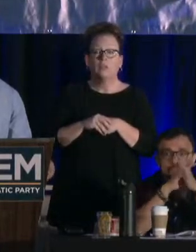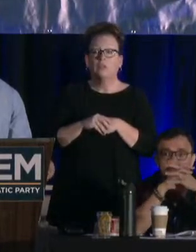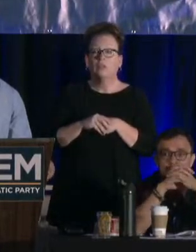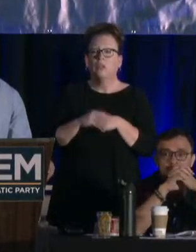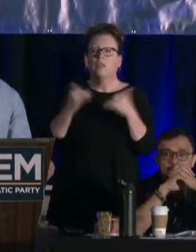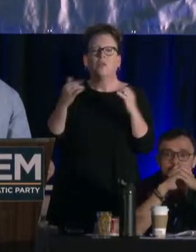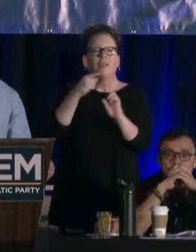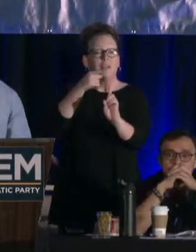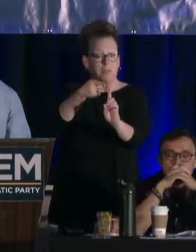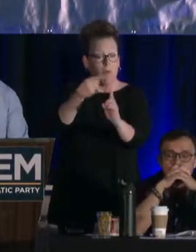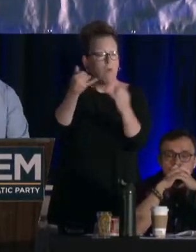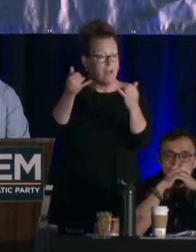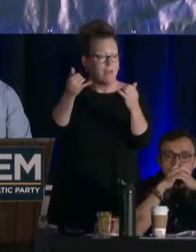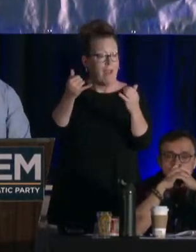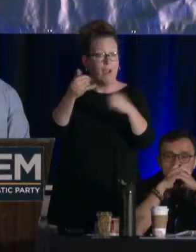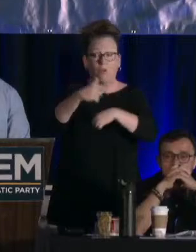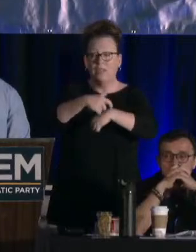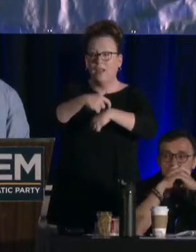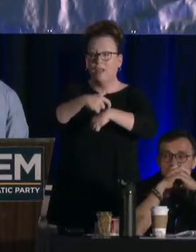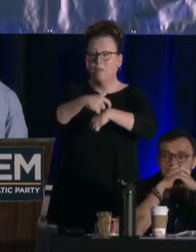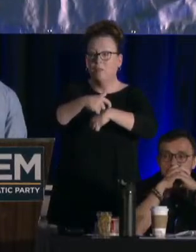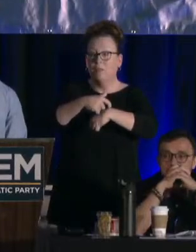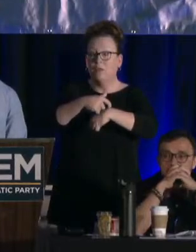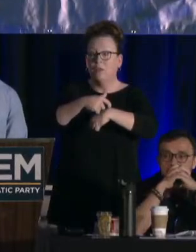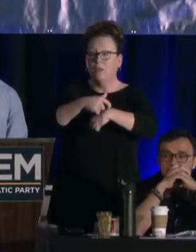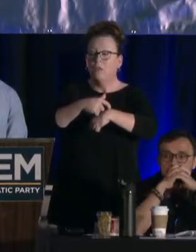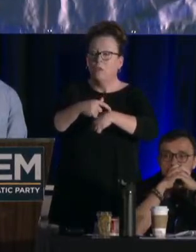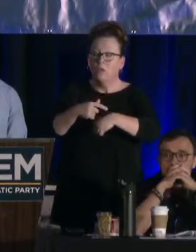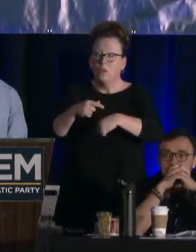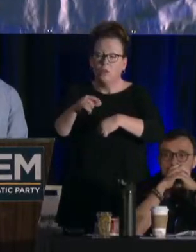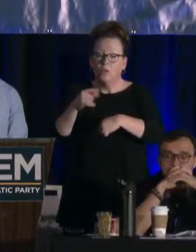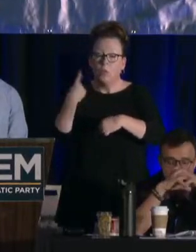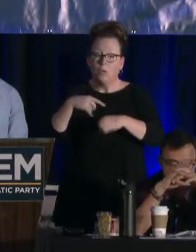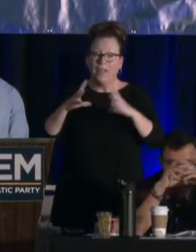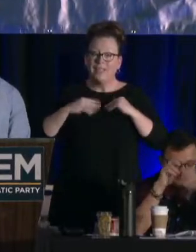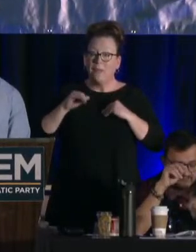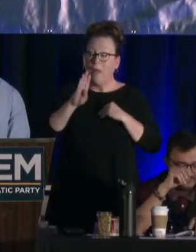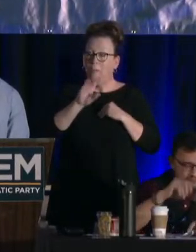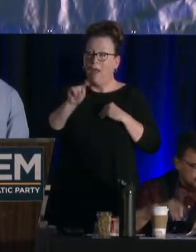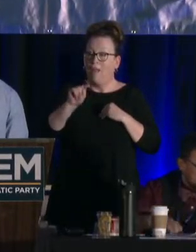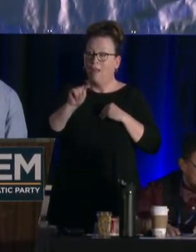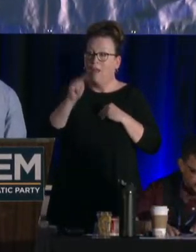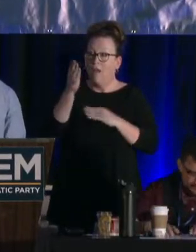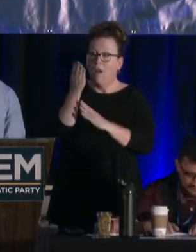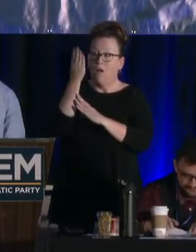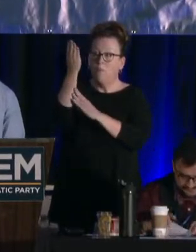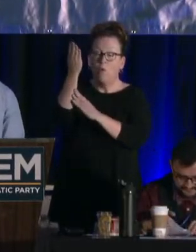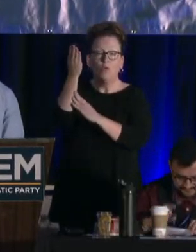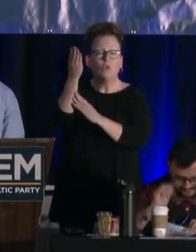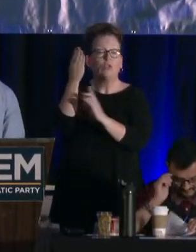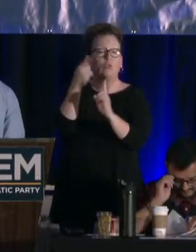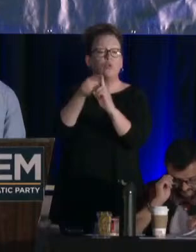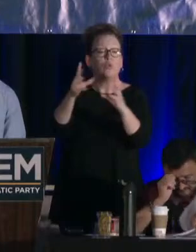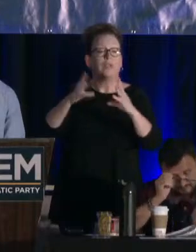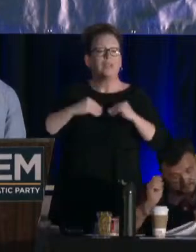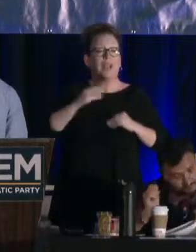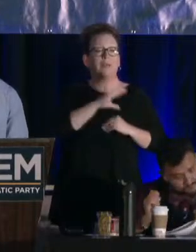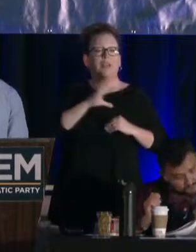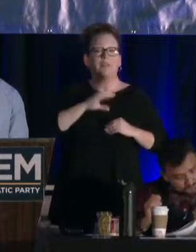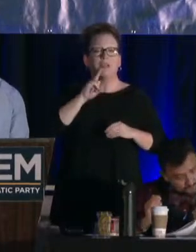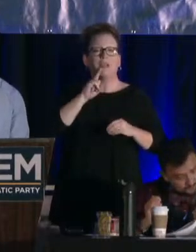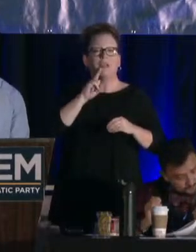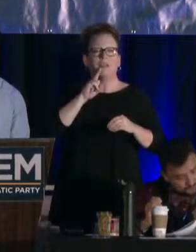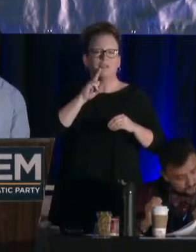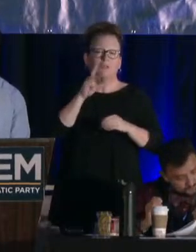So at this point, there'd be, except for that one that was pulled, a motion to accept the committee's consent